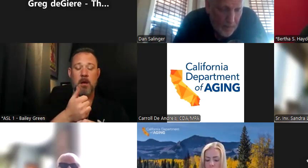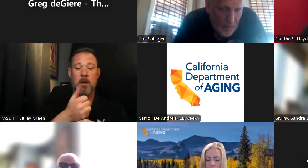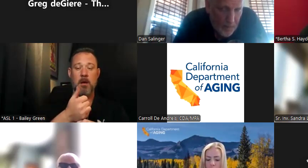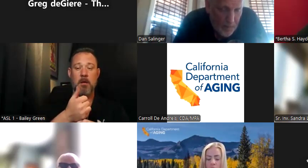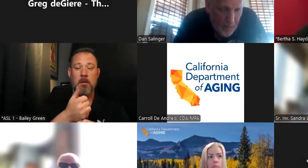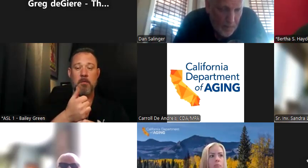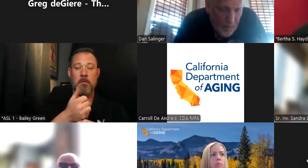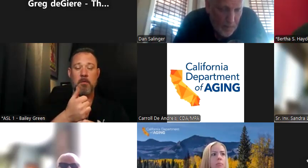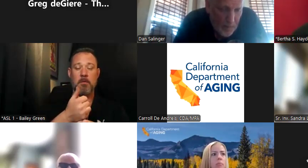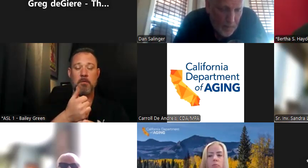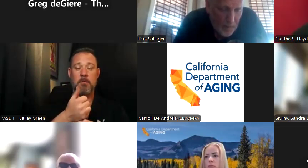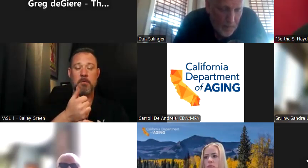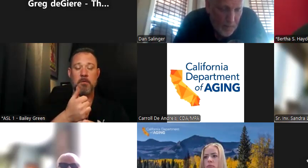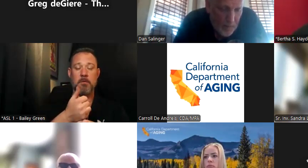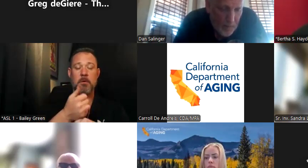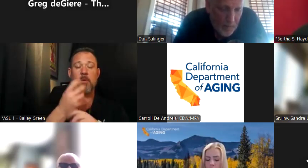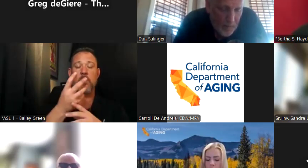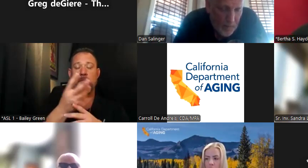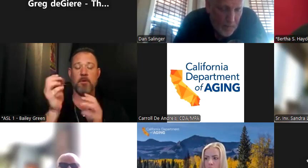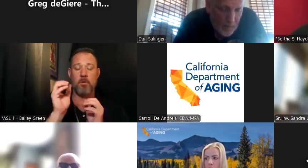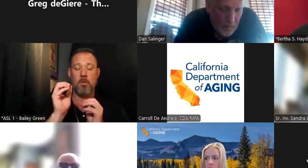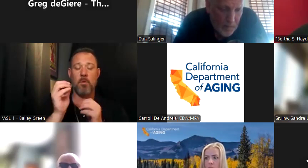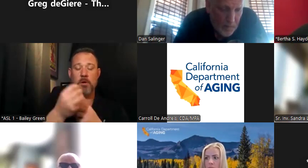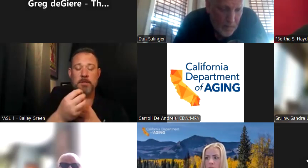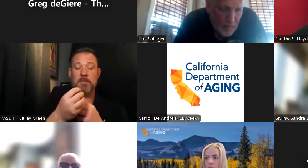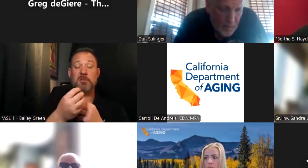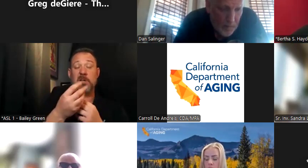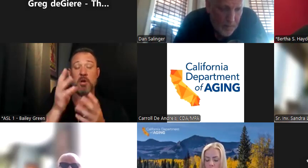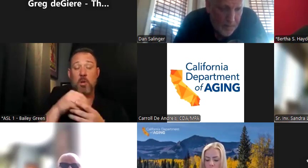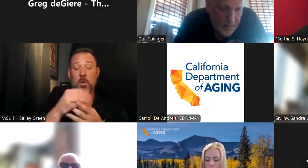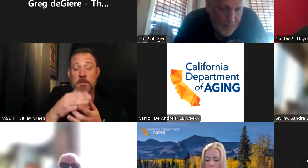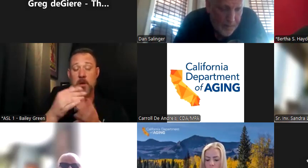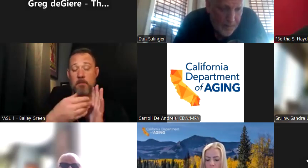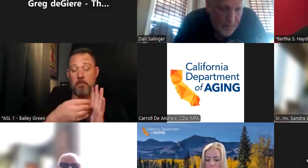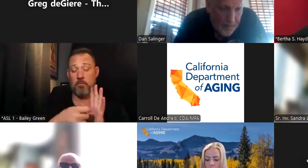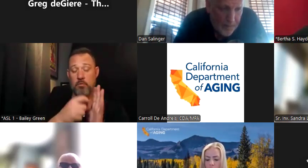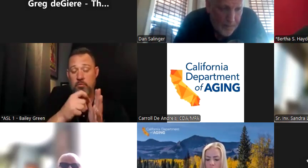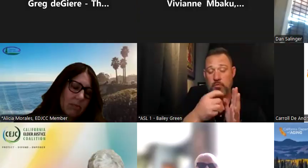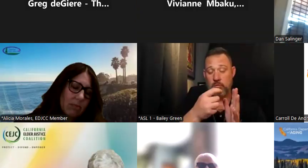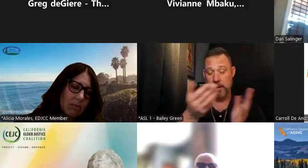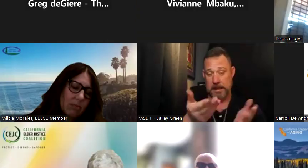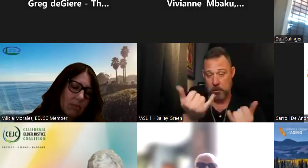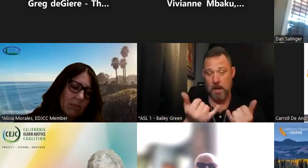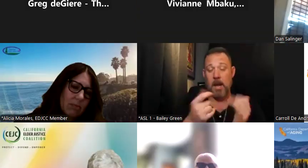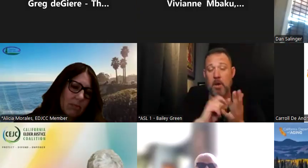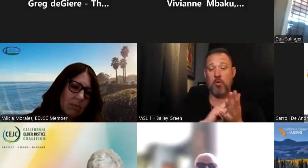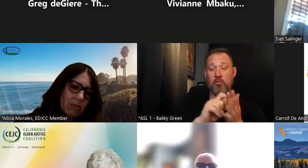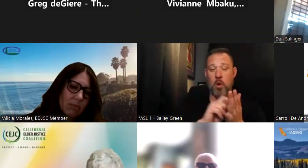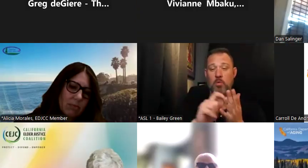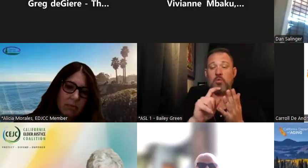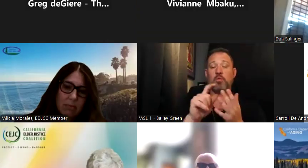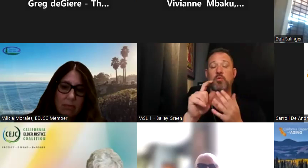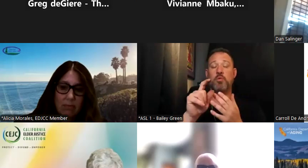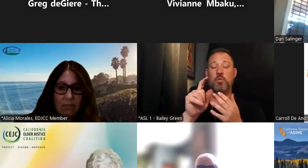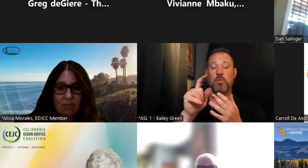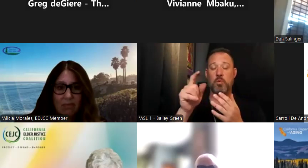a number of organizations, including some represented here today, wrote to the administration asking